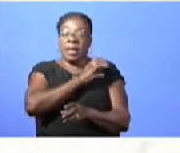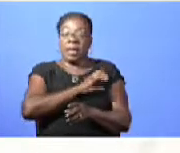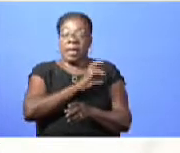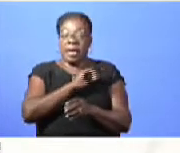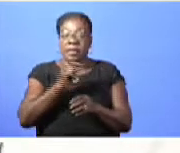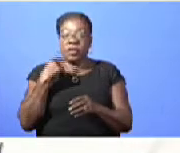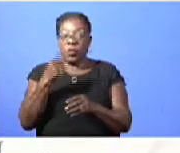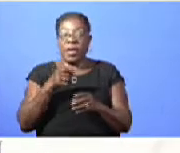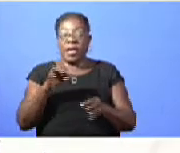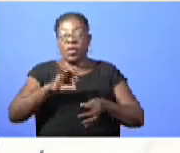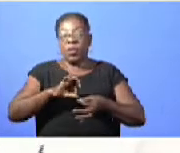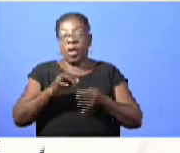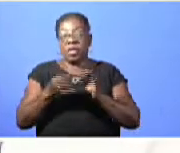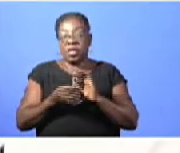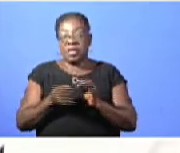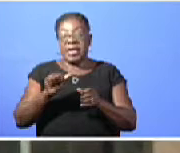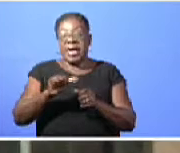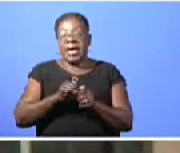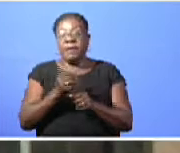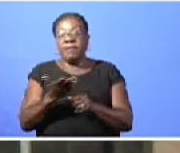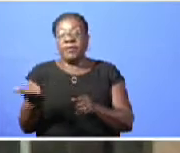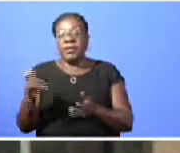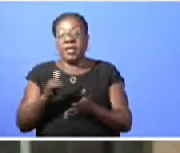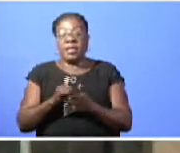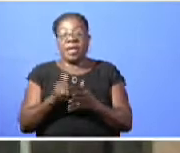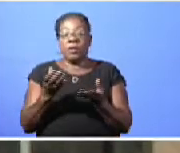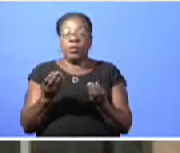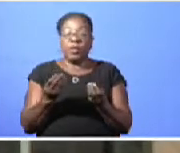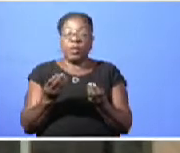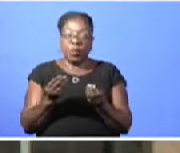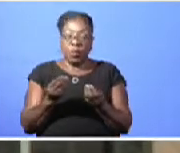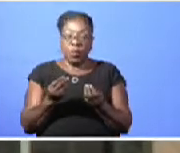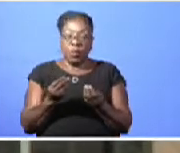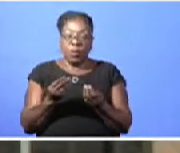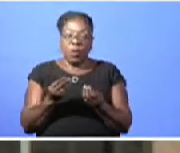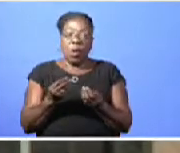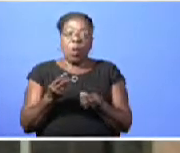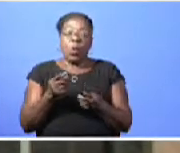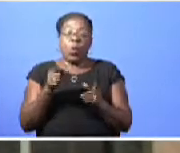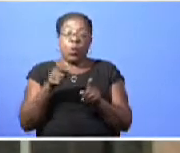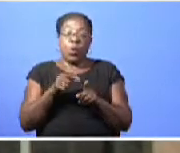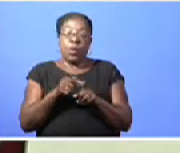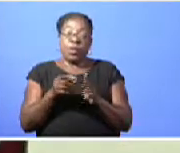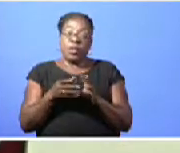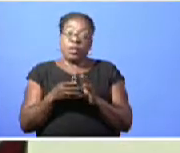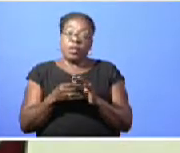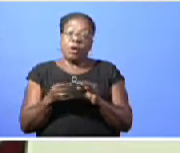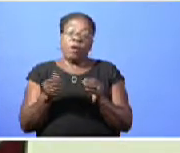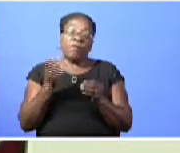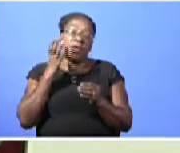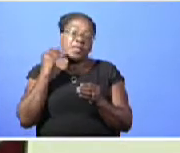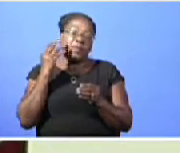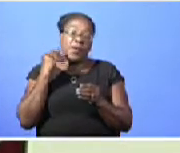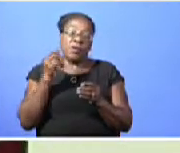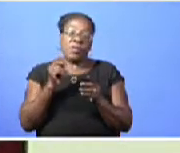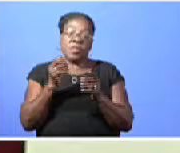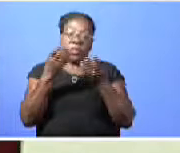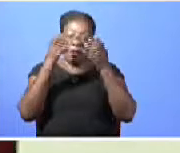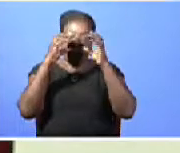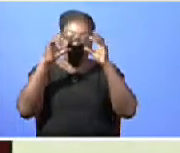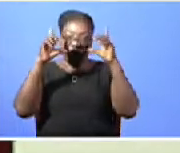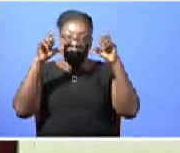to adjust everything we do. Words of veteran photographer and owner of ProPhoto, David Knowles. He and